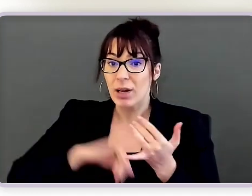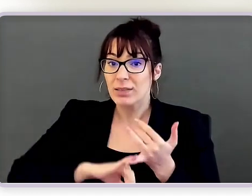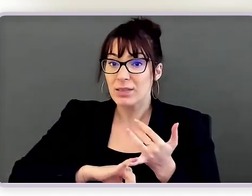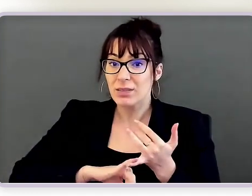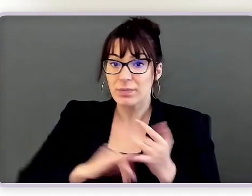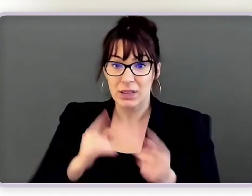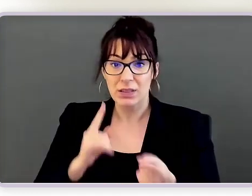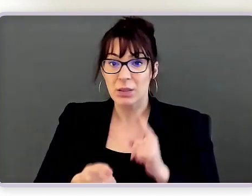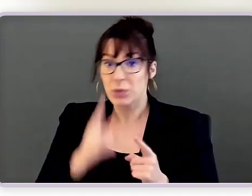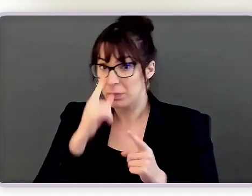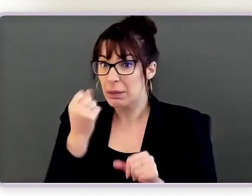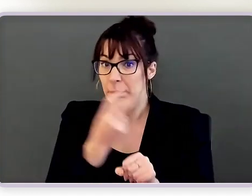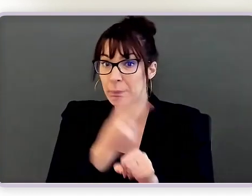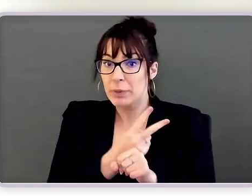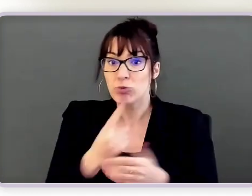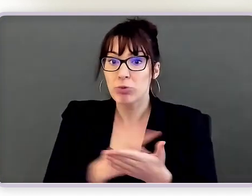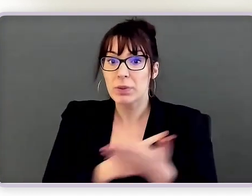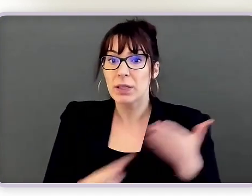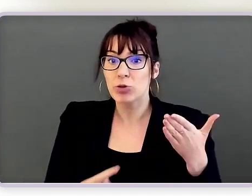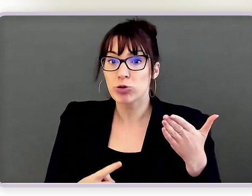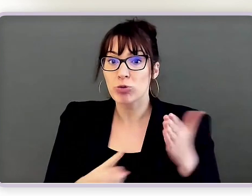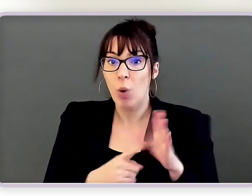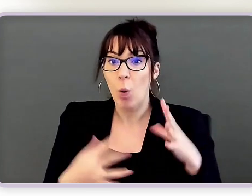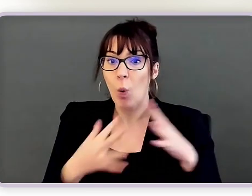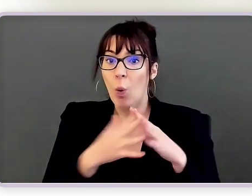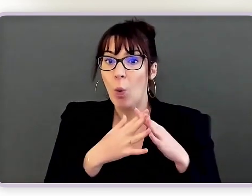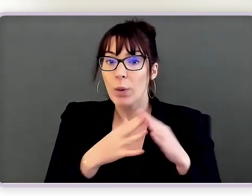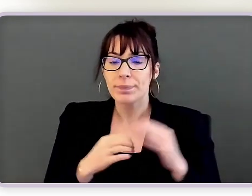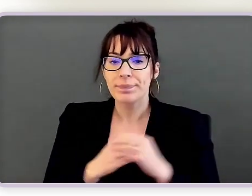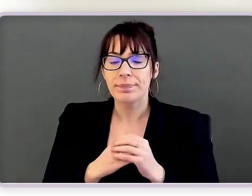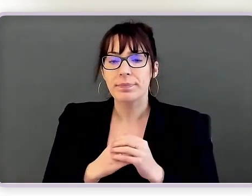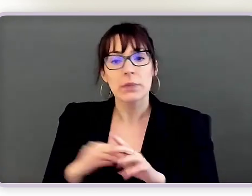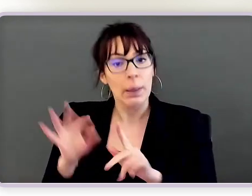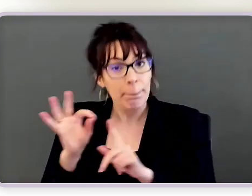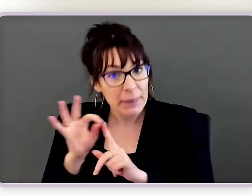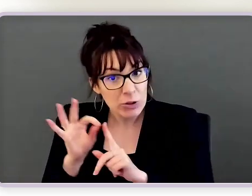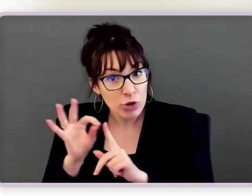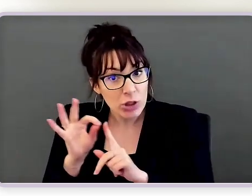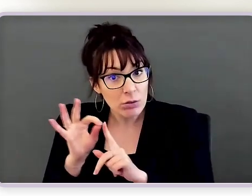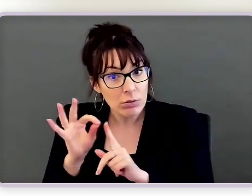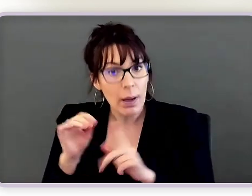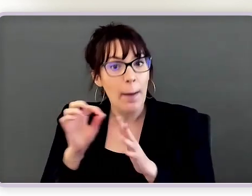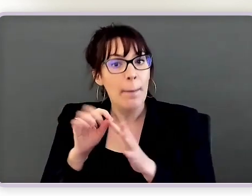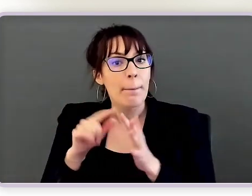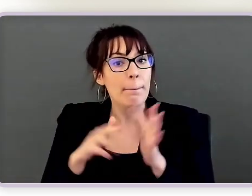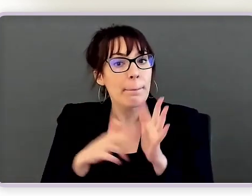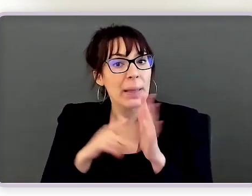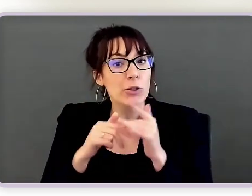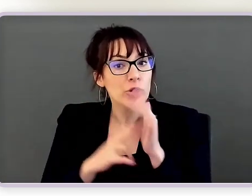discrimination. In relation to pensions and benefits, so for example, you might